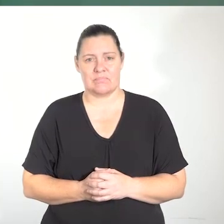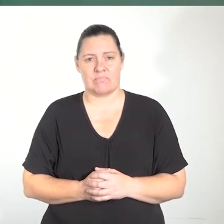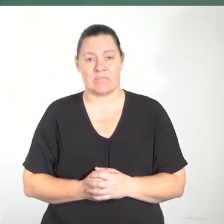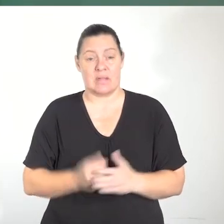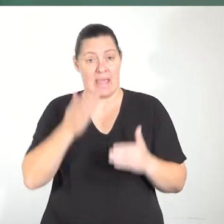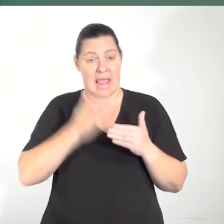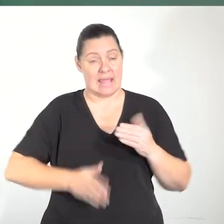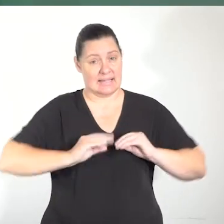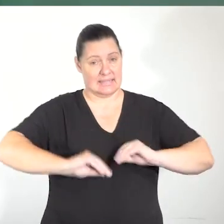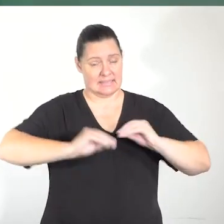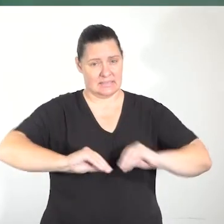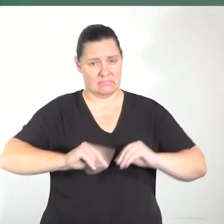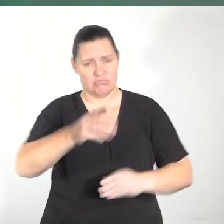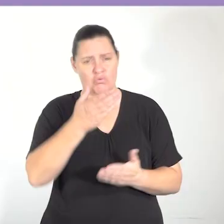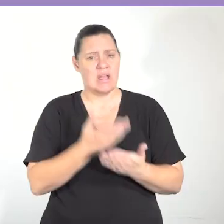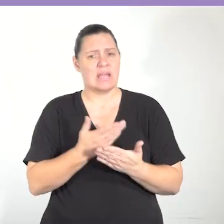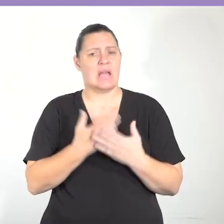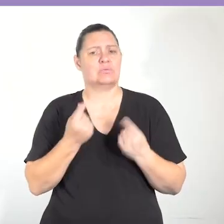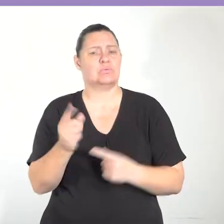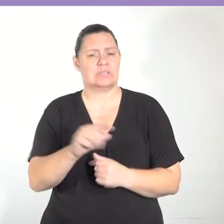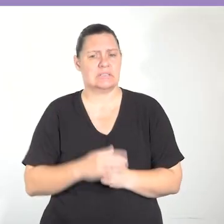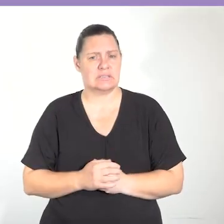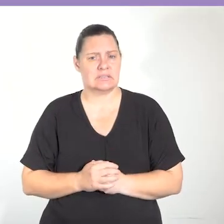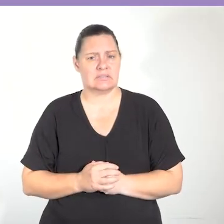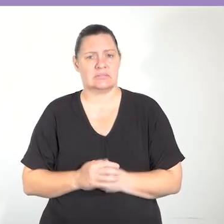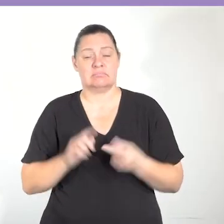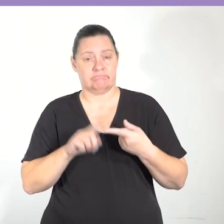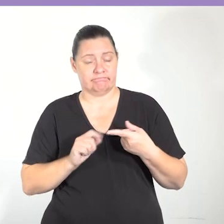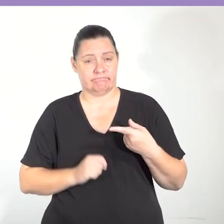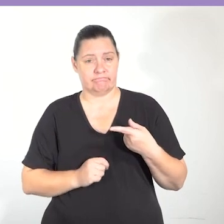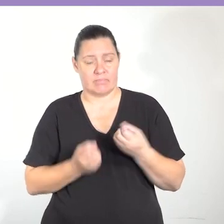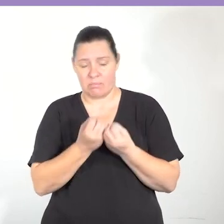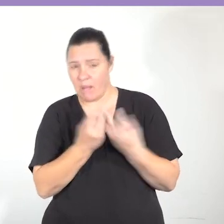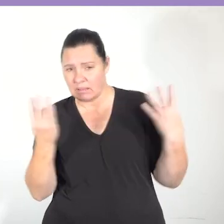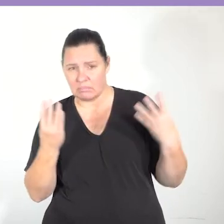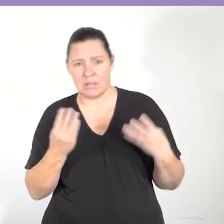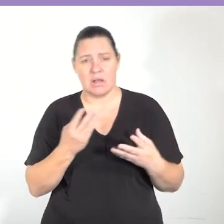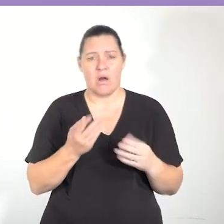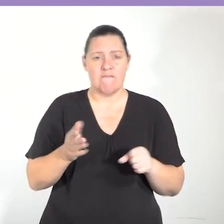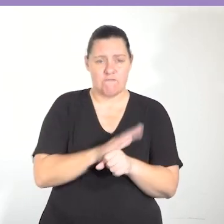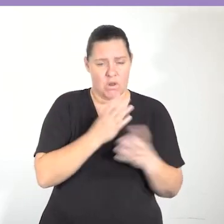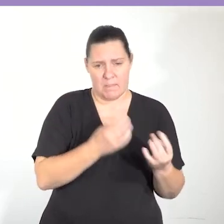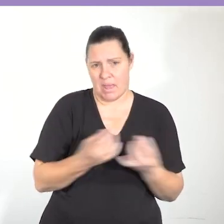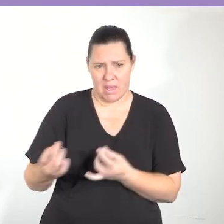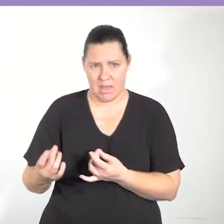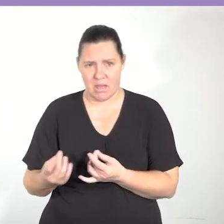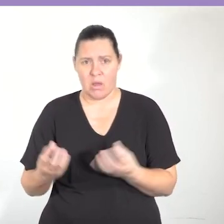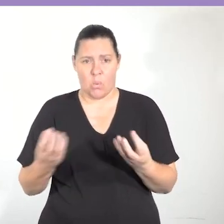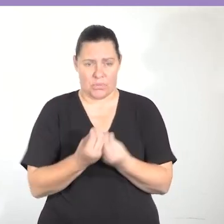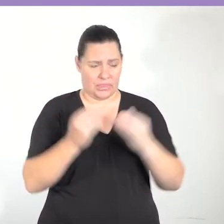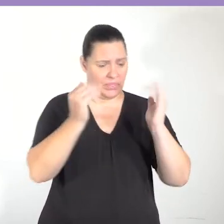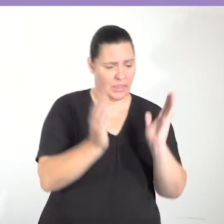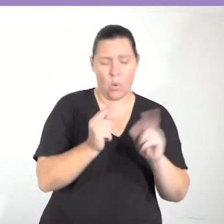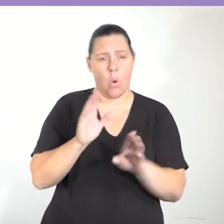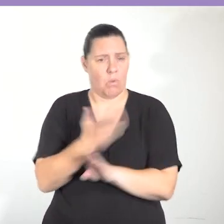By the end of this lesson, you will be able to perform multiple operations on whole numbers with or without